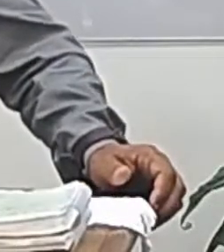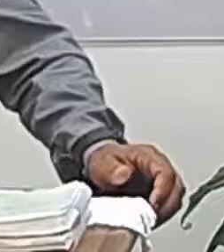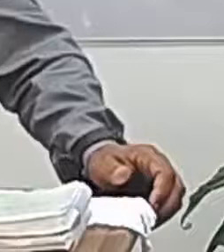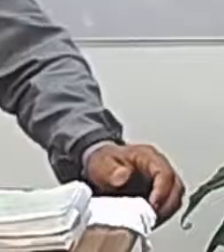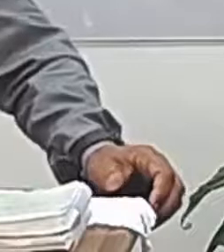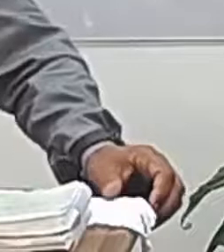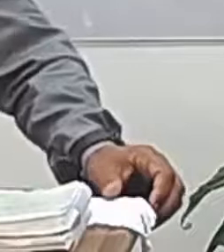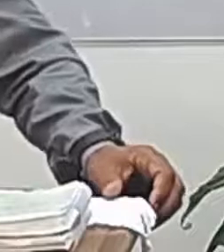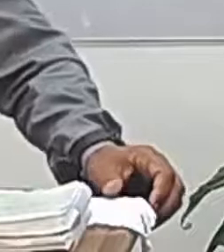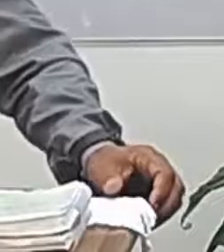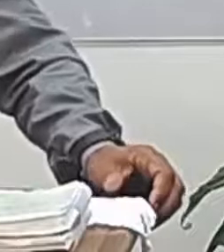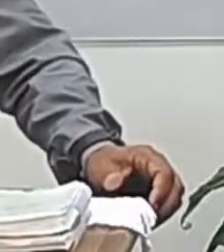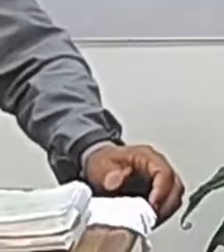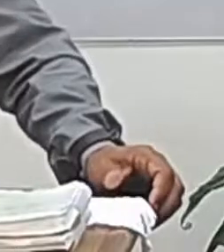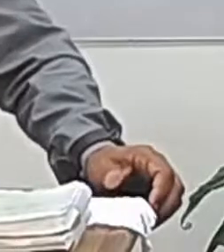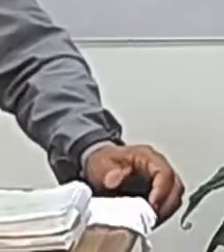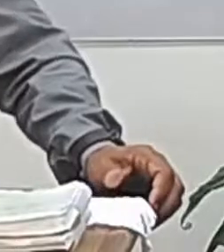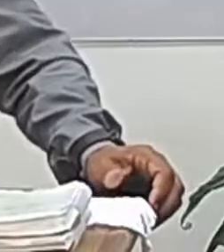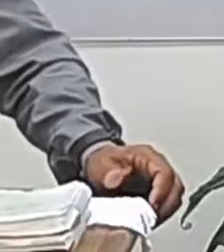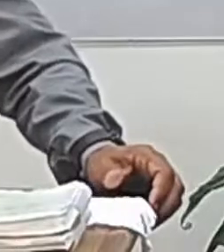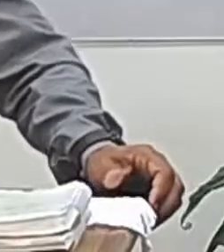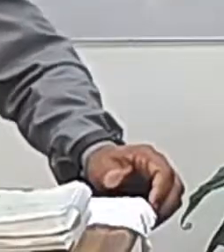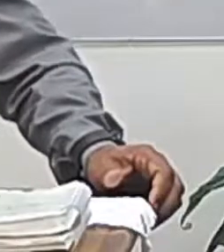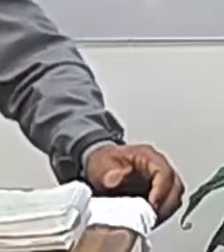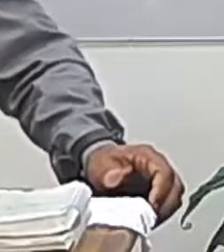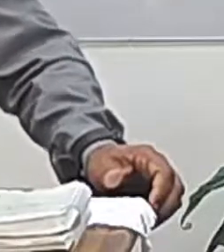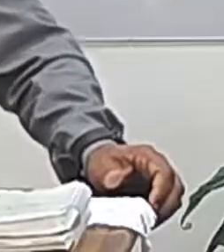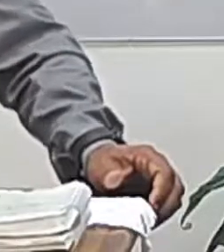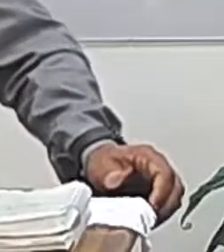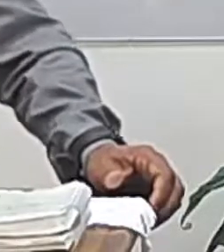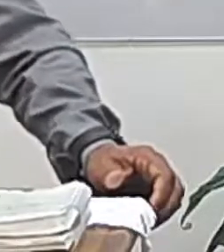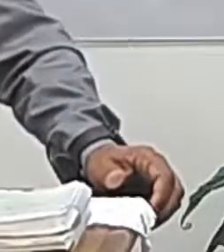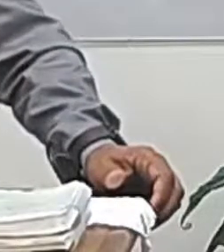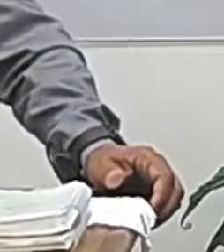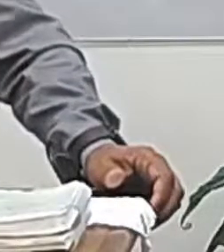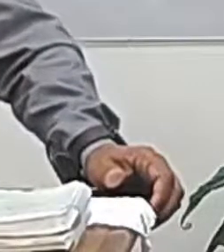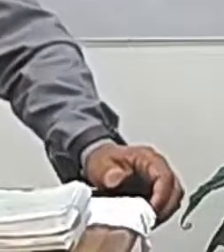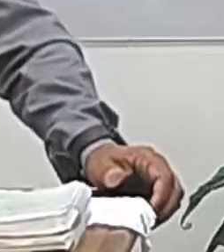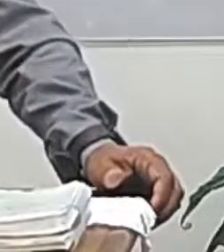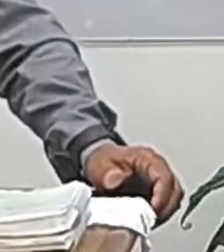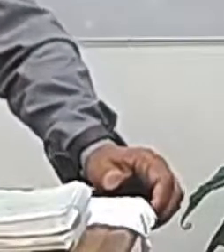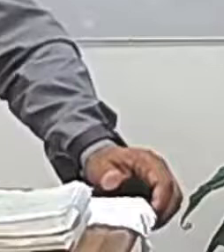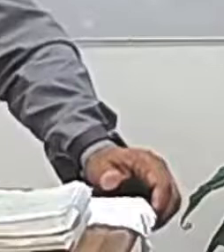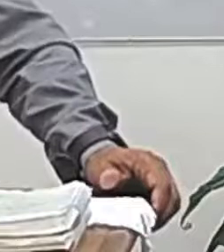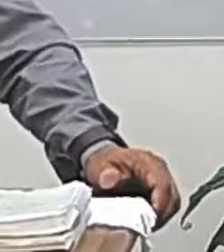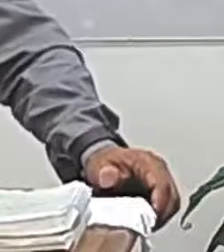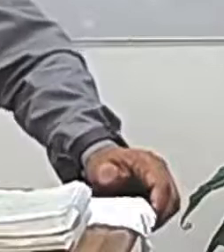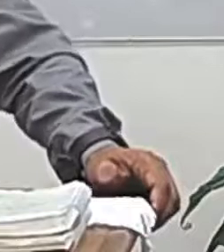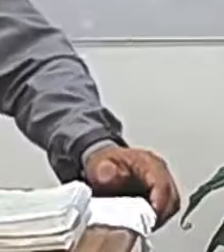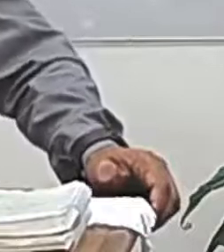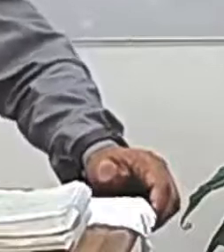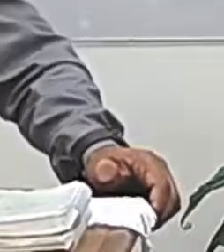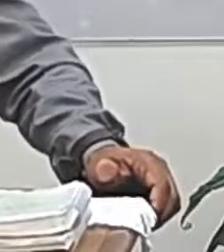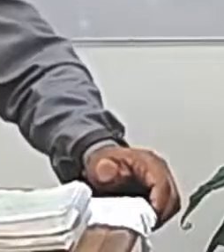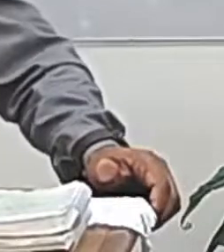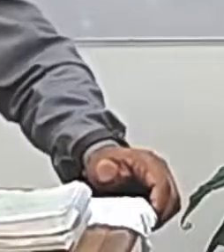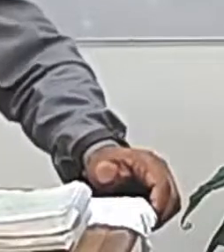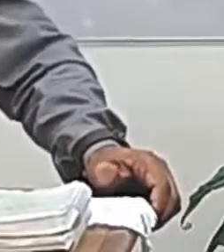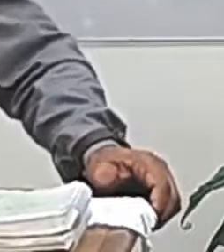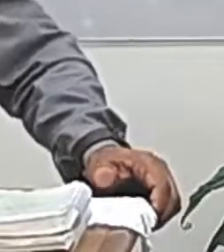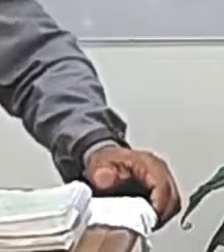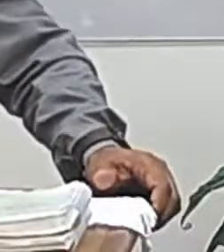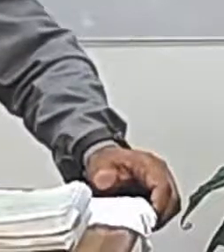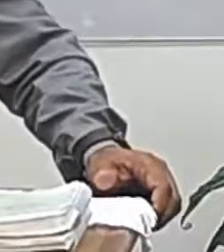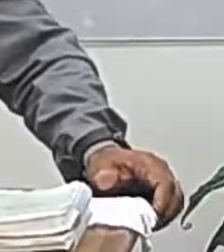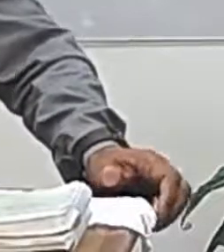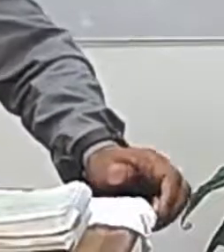registration and 9 o'clock for the offering of the fasting, and